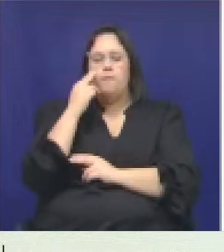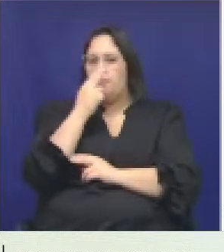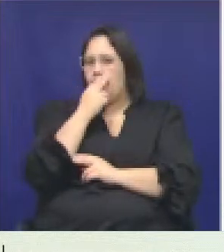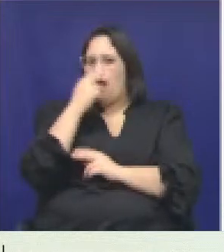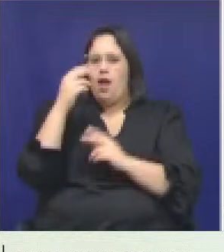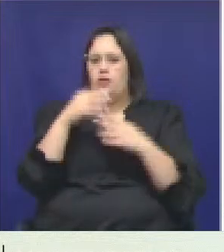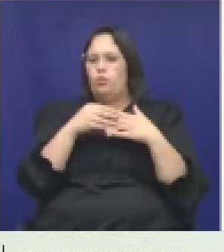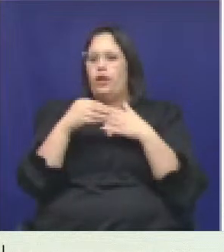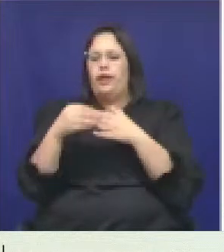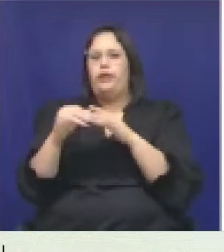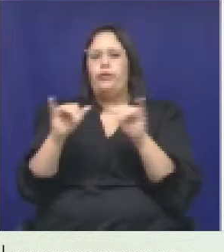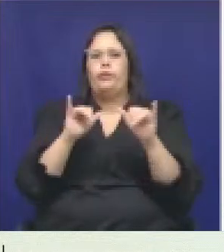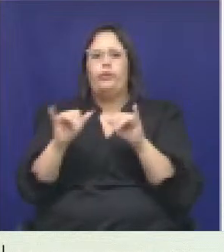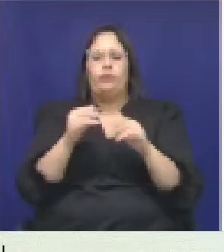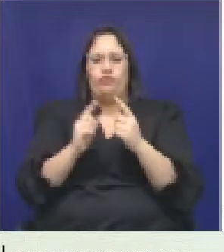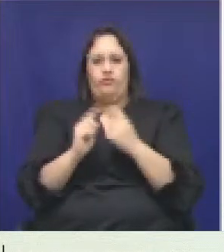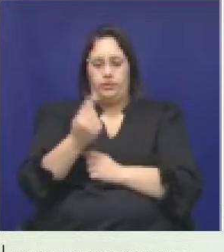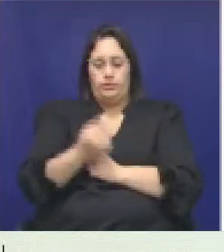first.